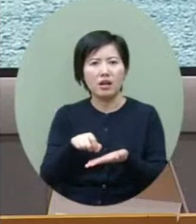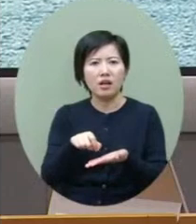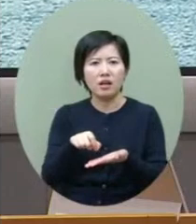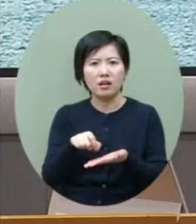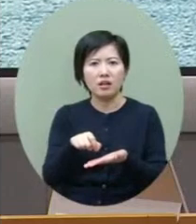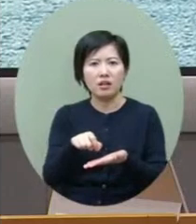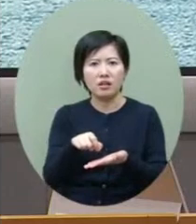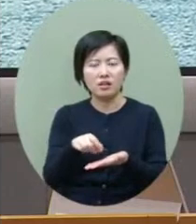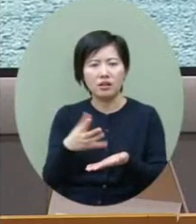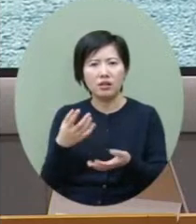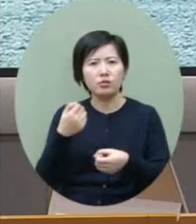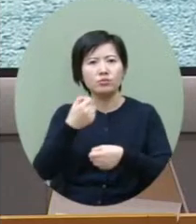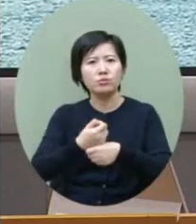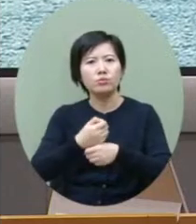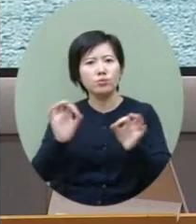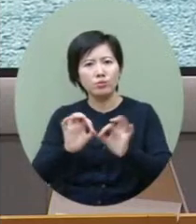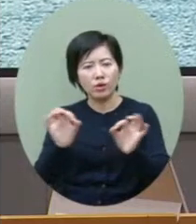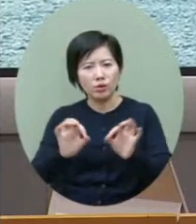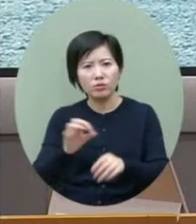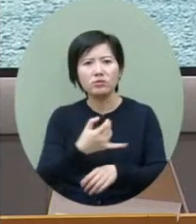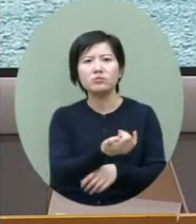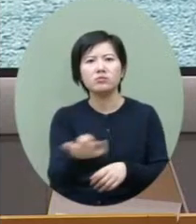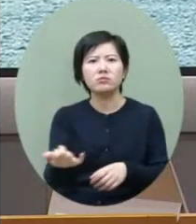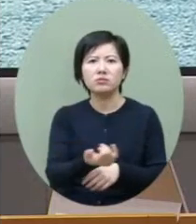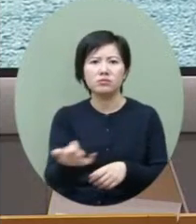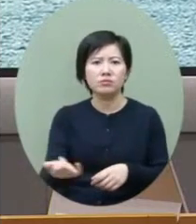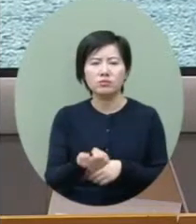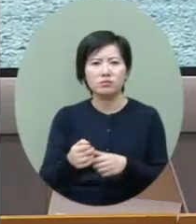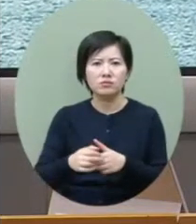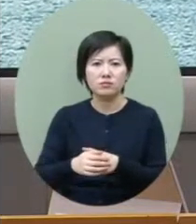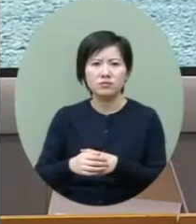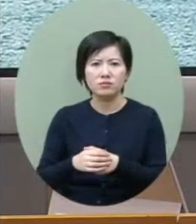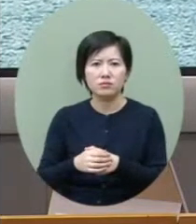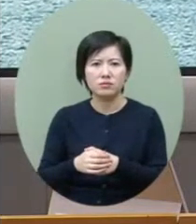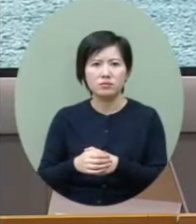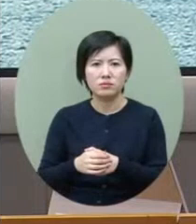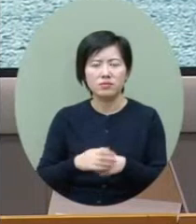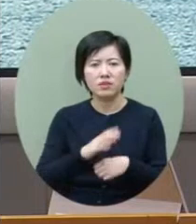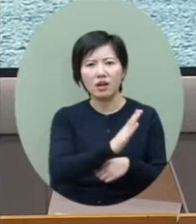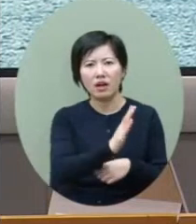staff, and some were unemployed,